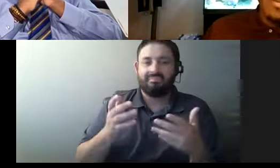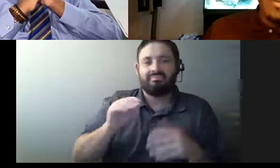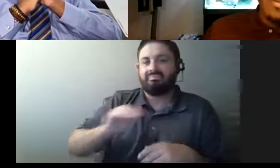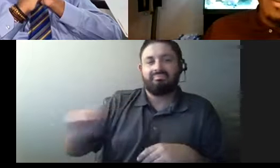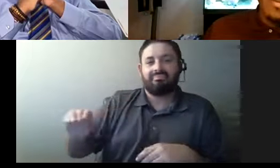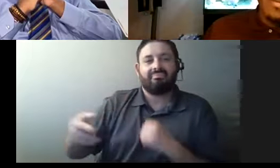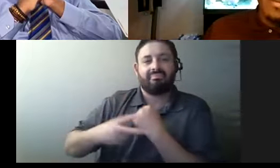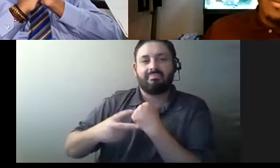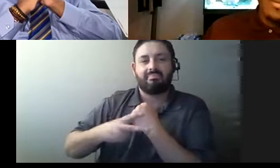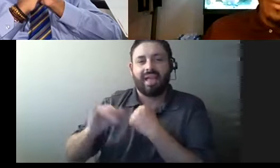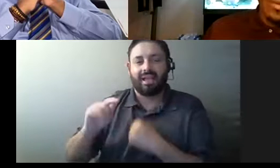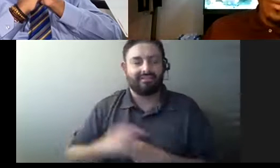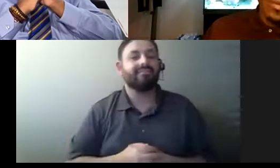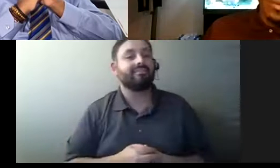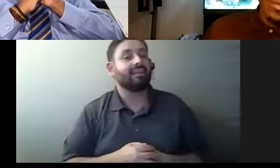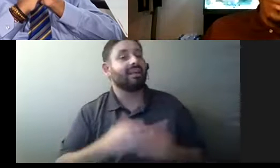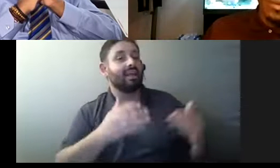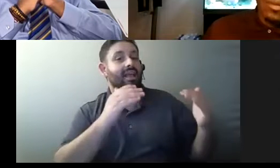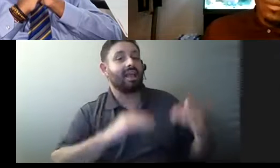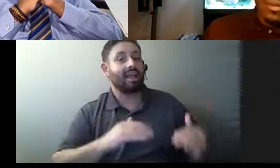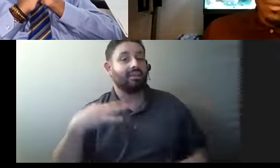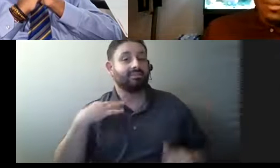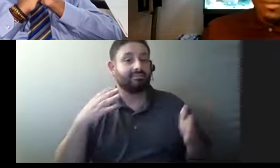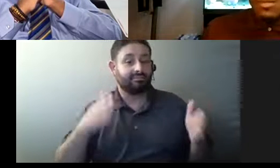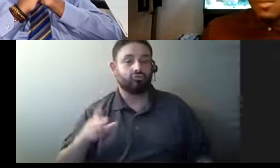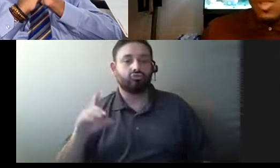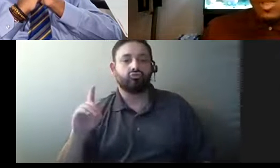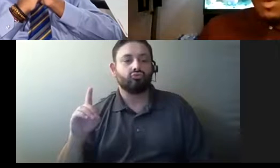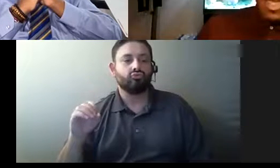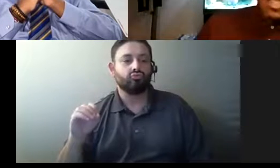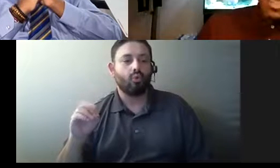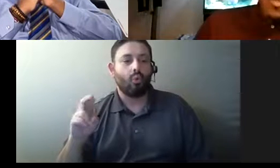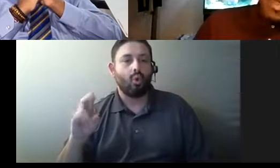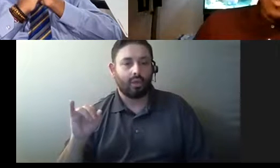And the next candidate would be Dory Brown.